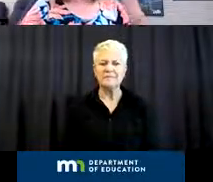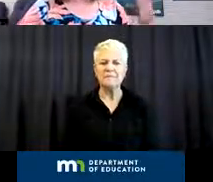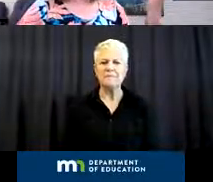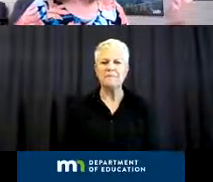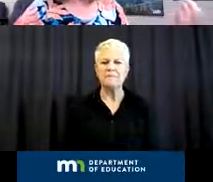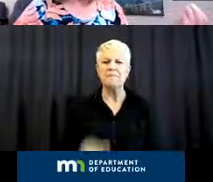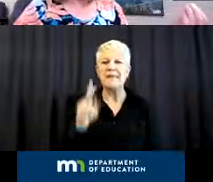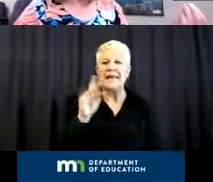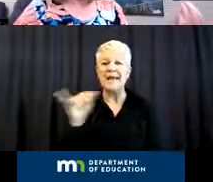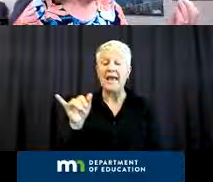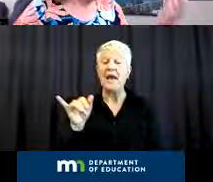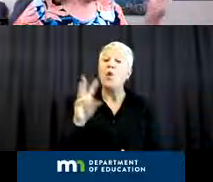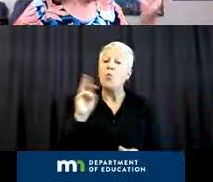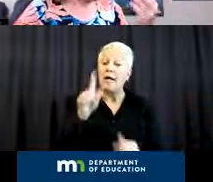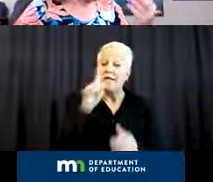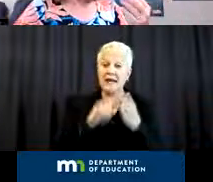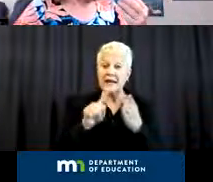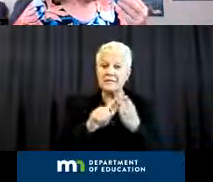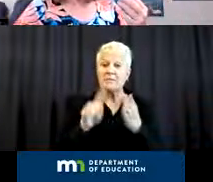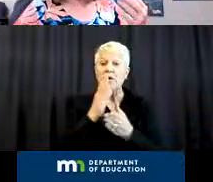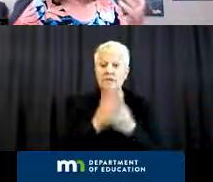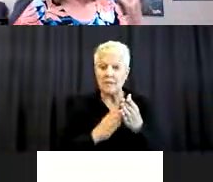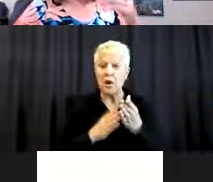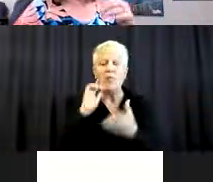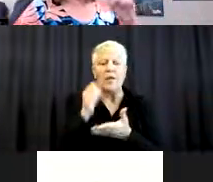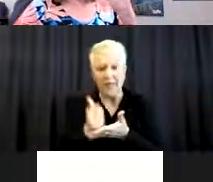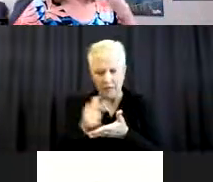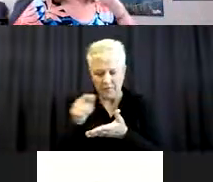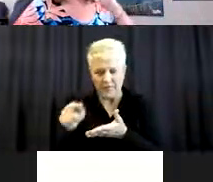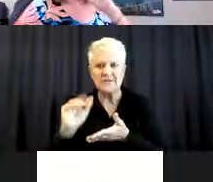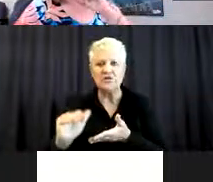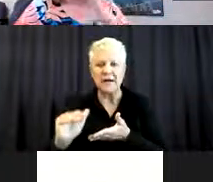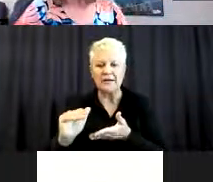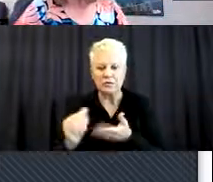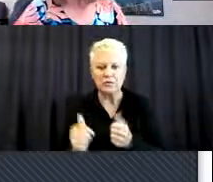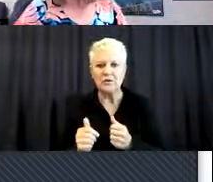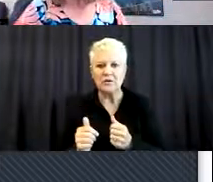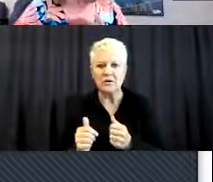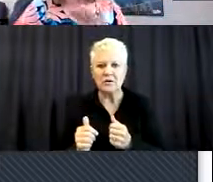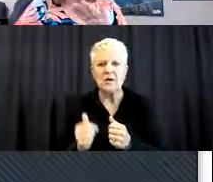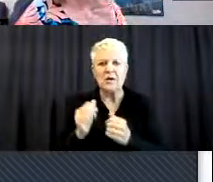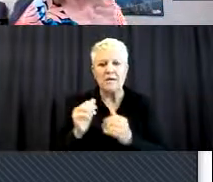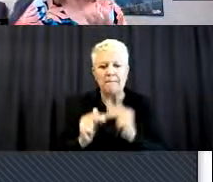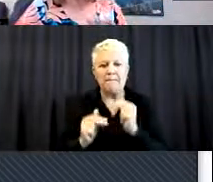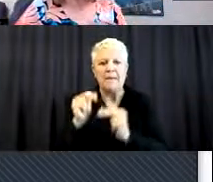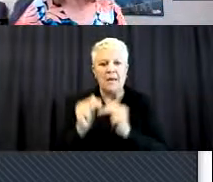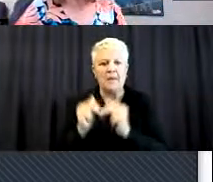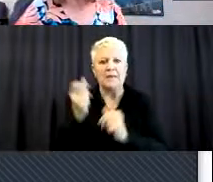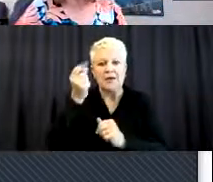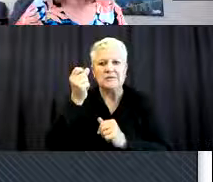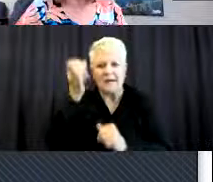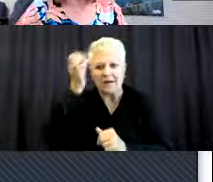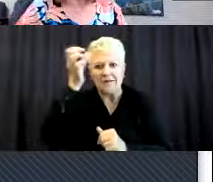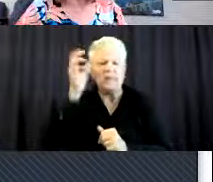Well, the exploration part of it will certainly help a child to build up concepts. So I think that's kind of